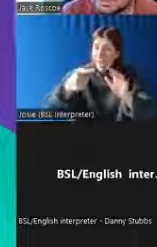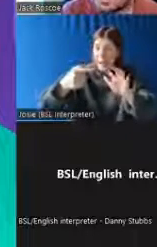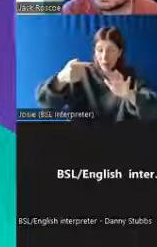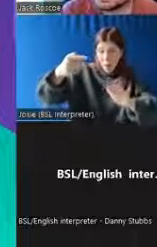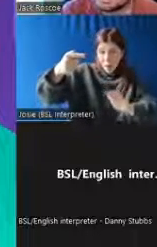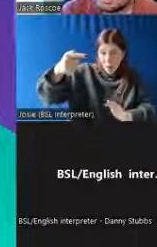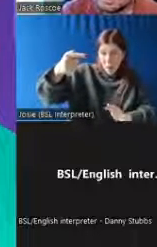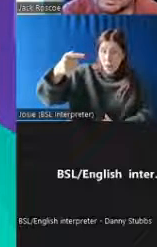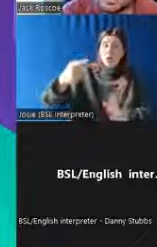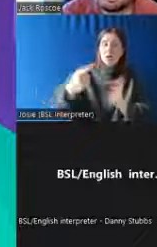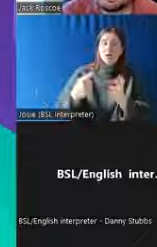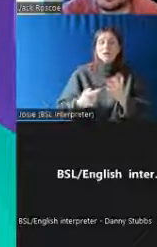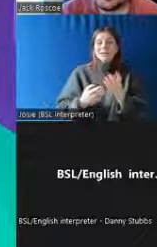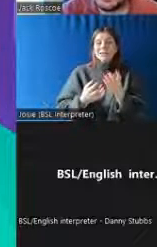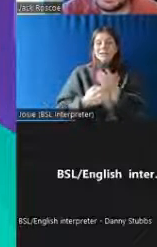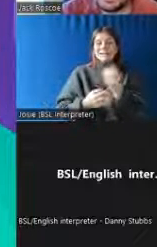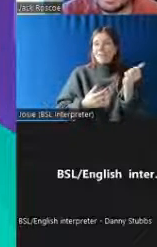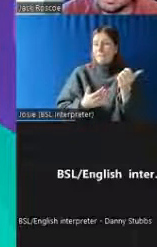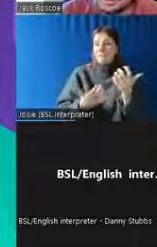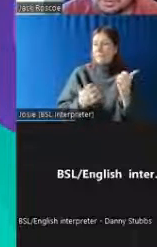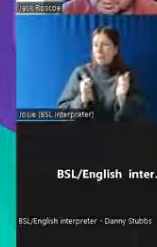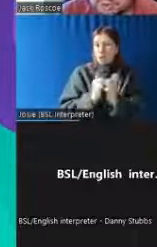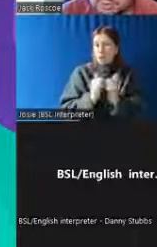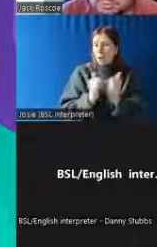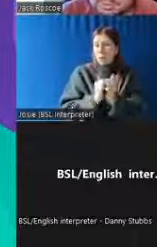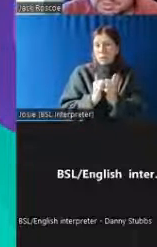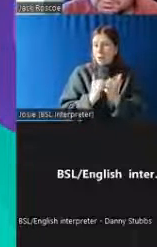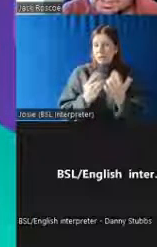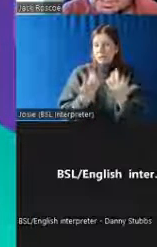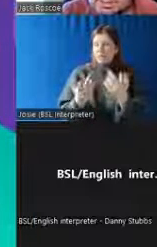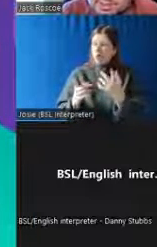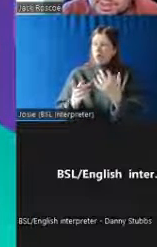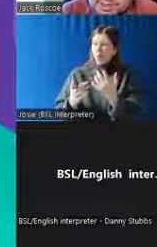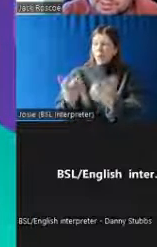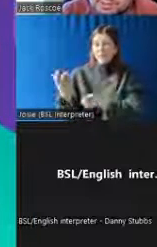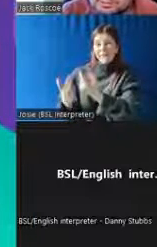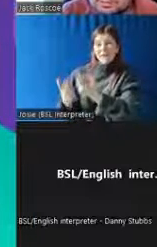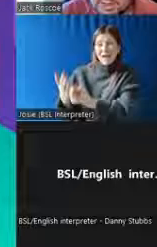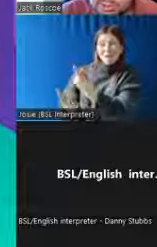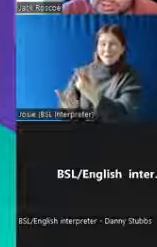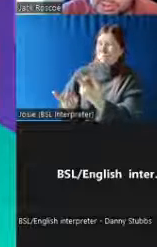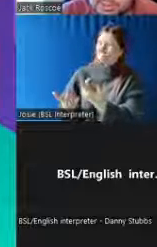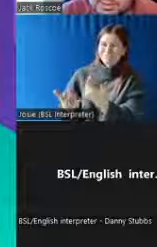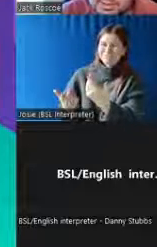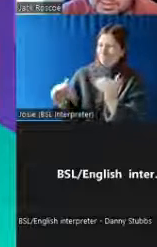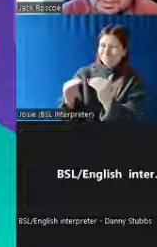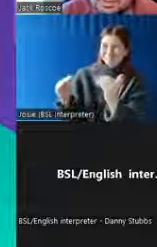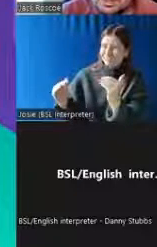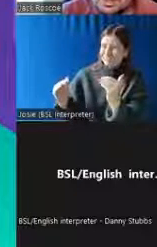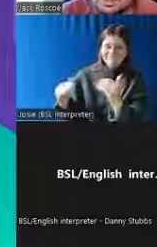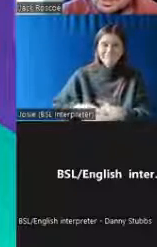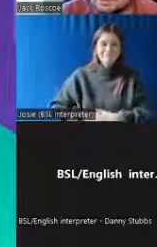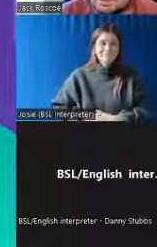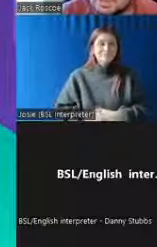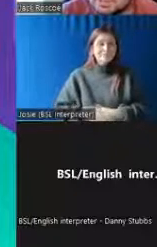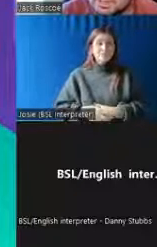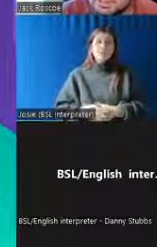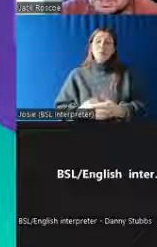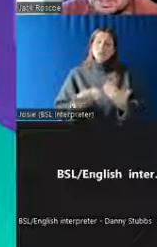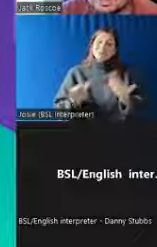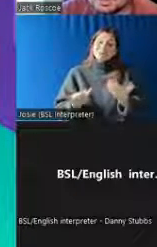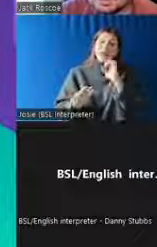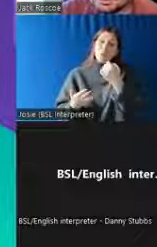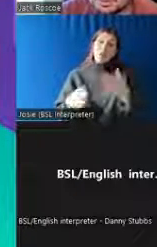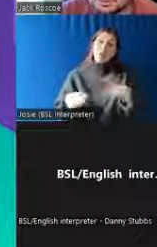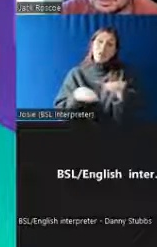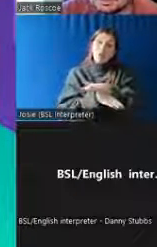some audiences and some events. So I've got a couple of examples in today's webinar of larger projects and the types of evaluation